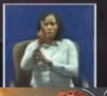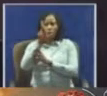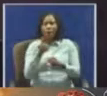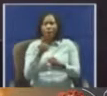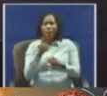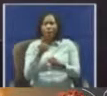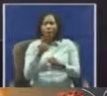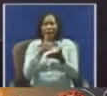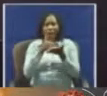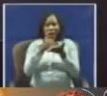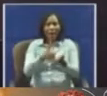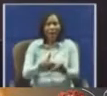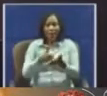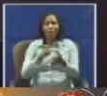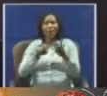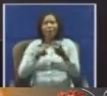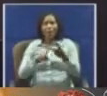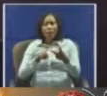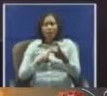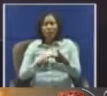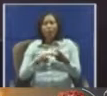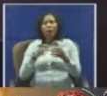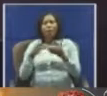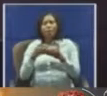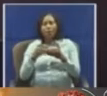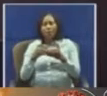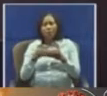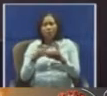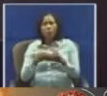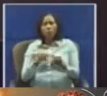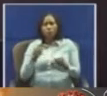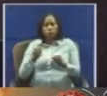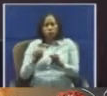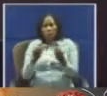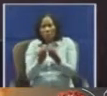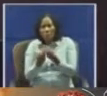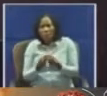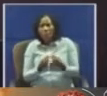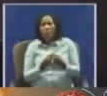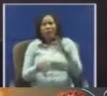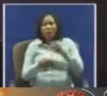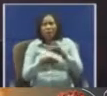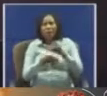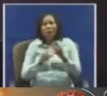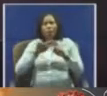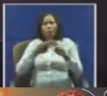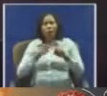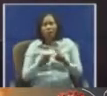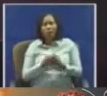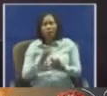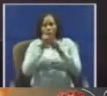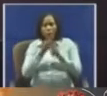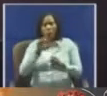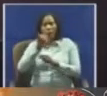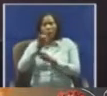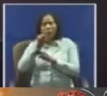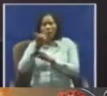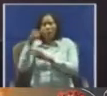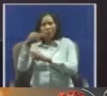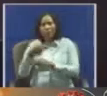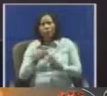as well as the provision for members' gratuities. And the additional point that was raised by Honourable Singh relates to